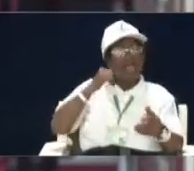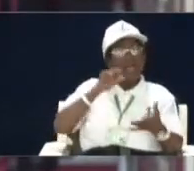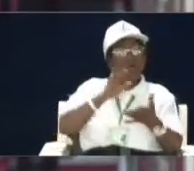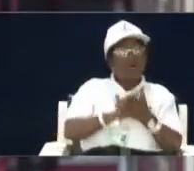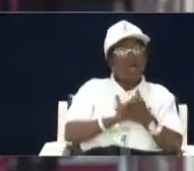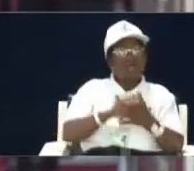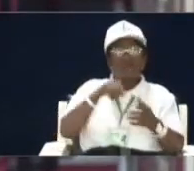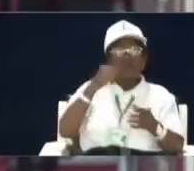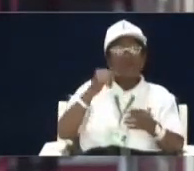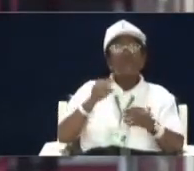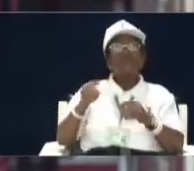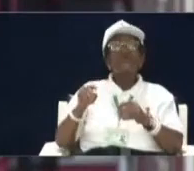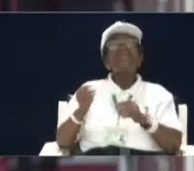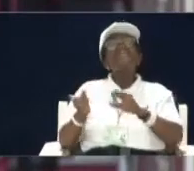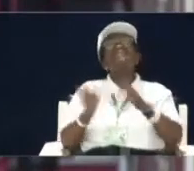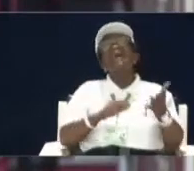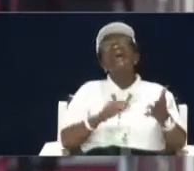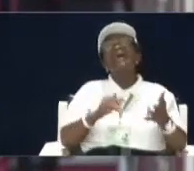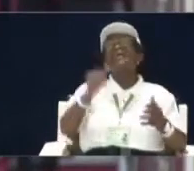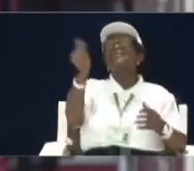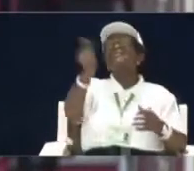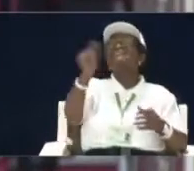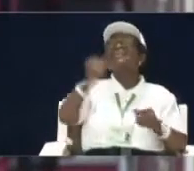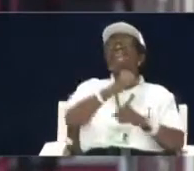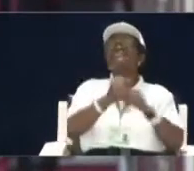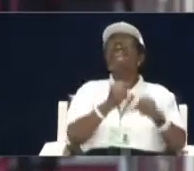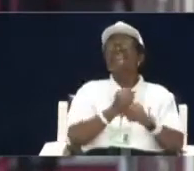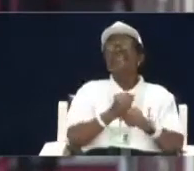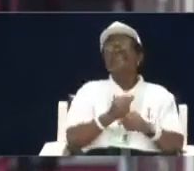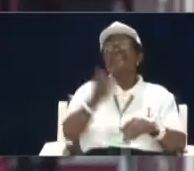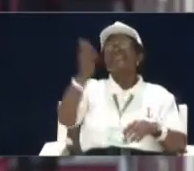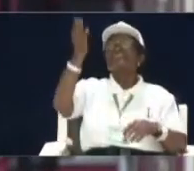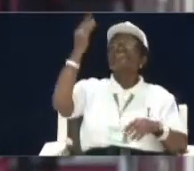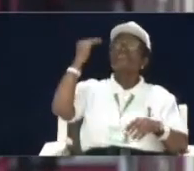well, we understand.